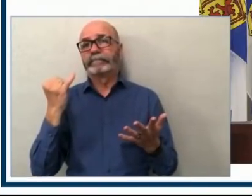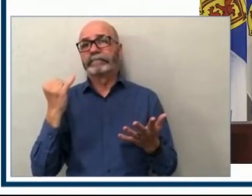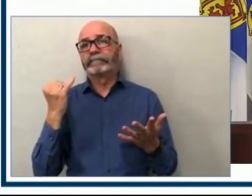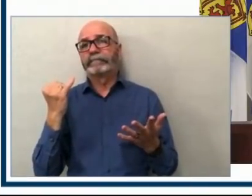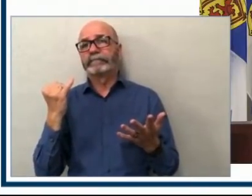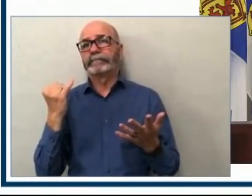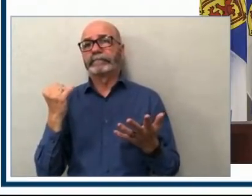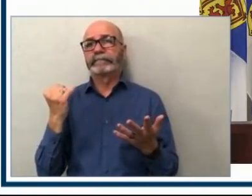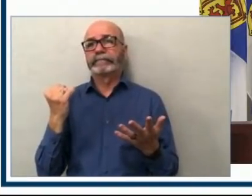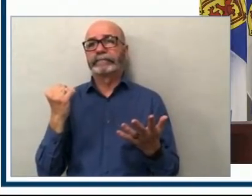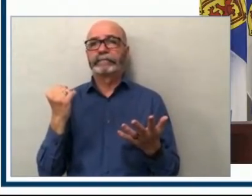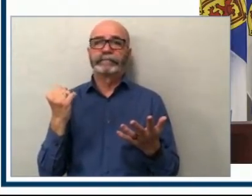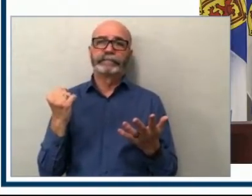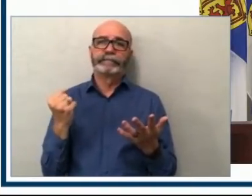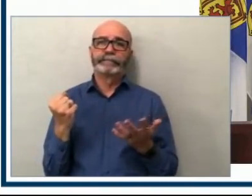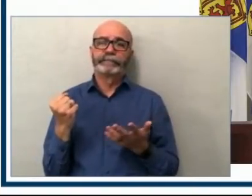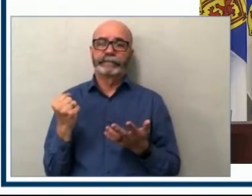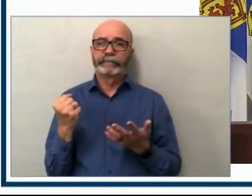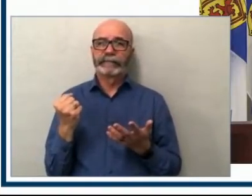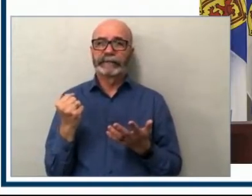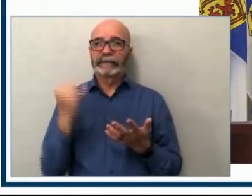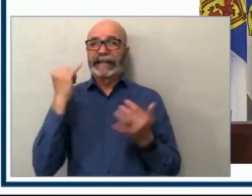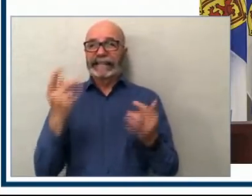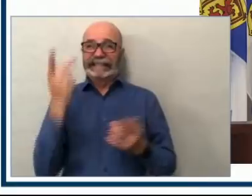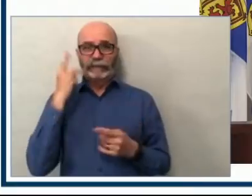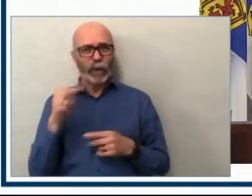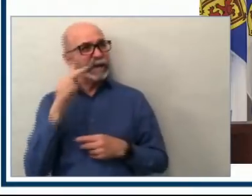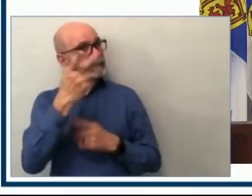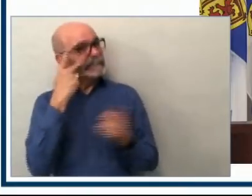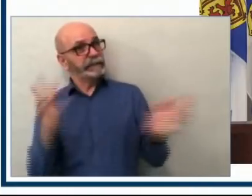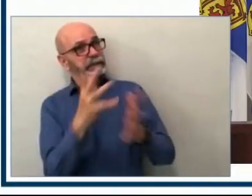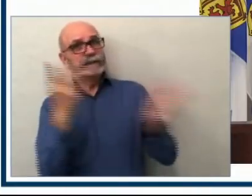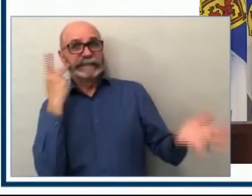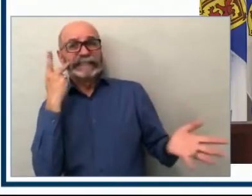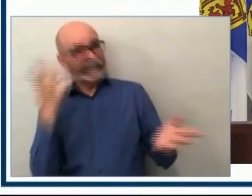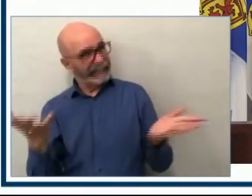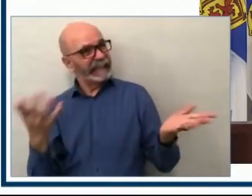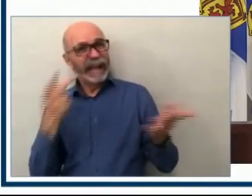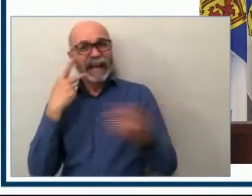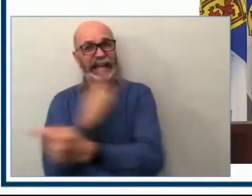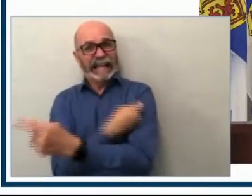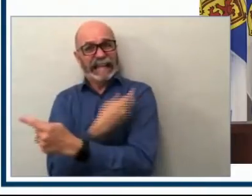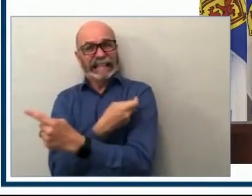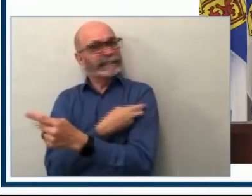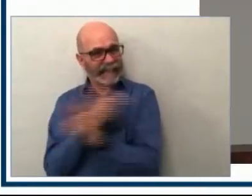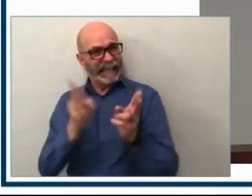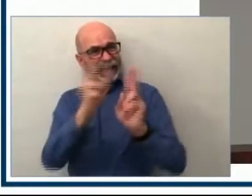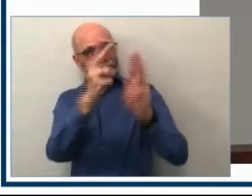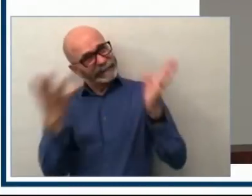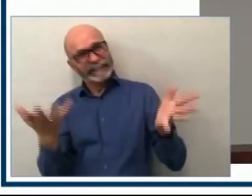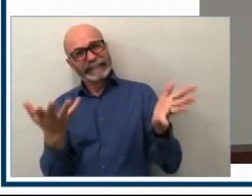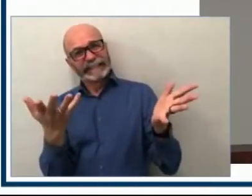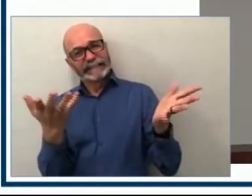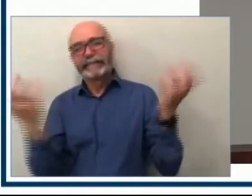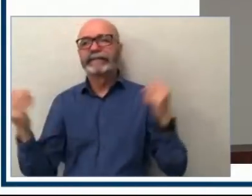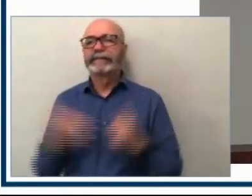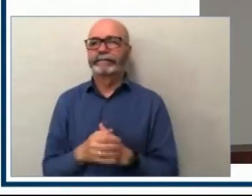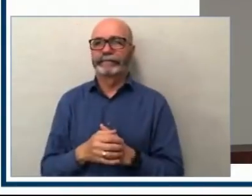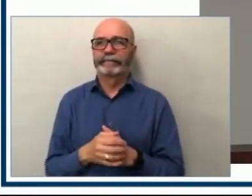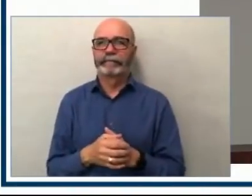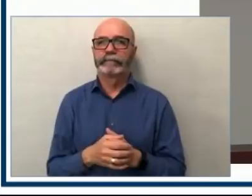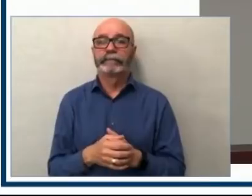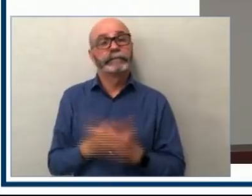the need that you see to get those vaccinations out maybe a bit quicker? No, I mean, as you said, unless our